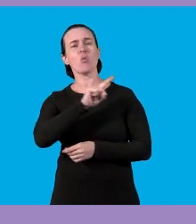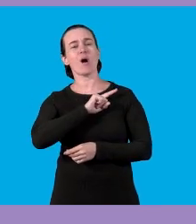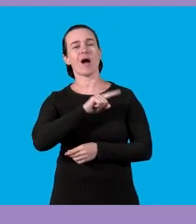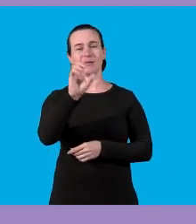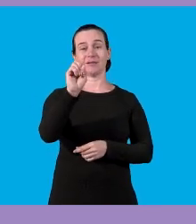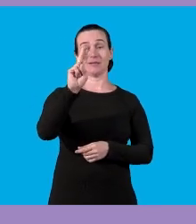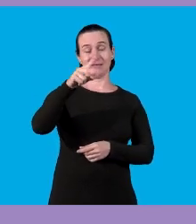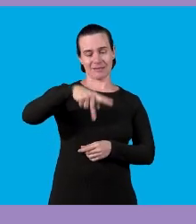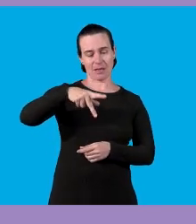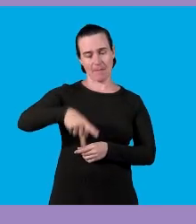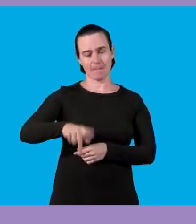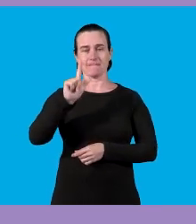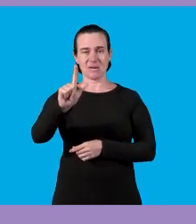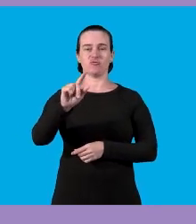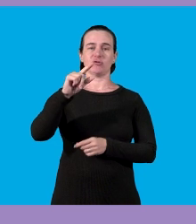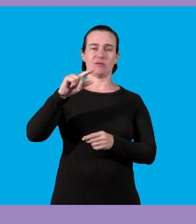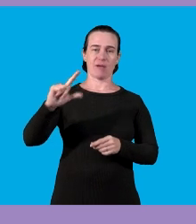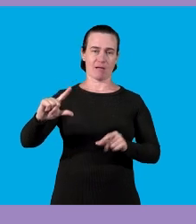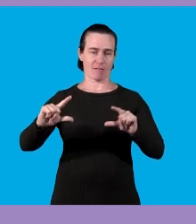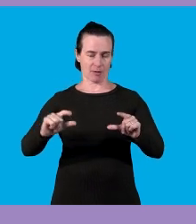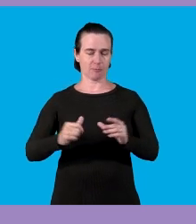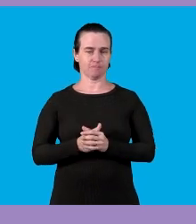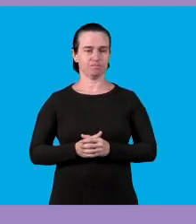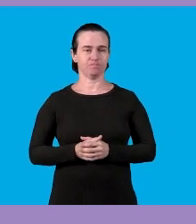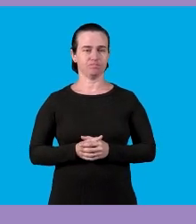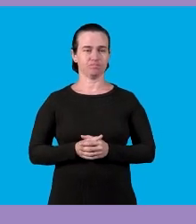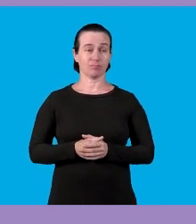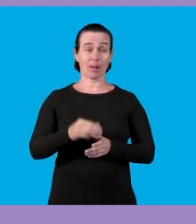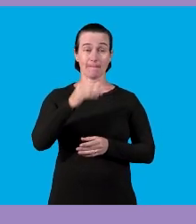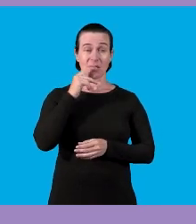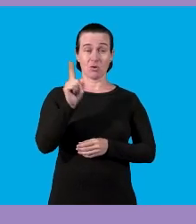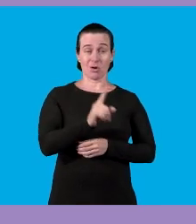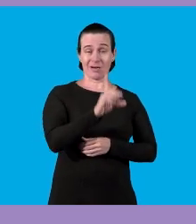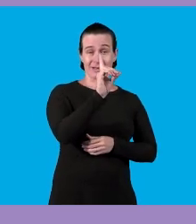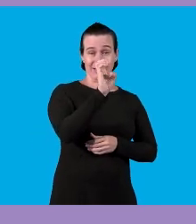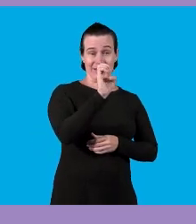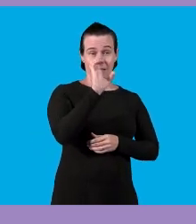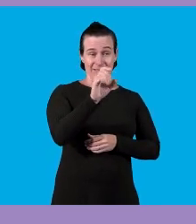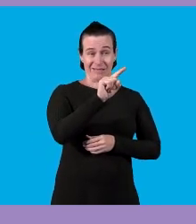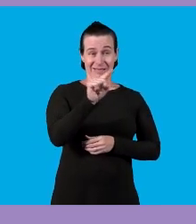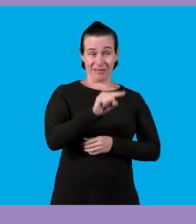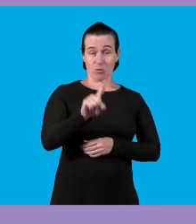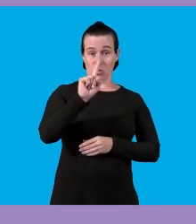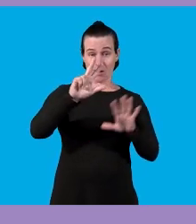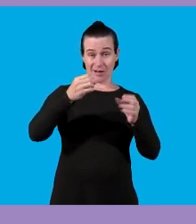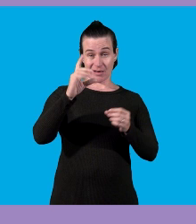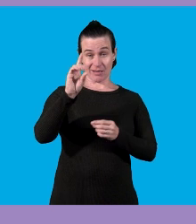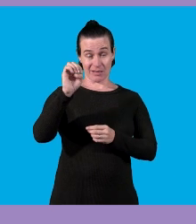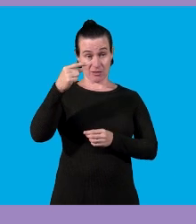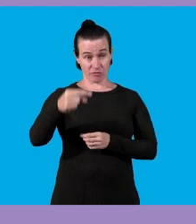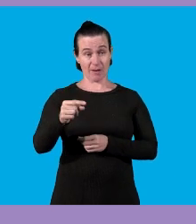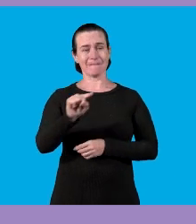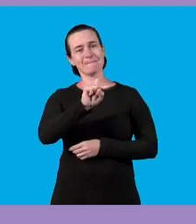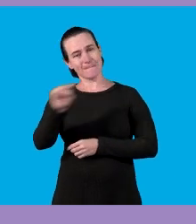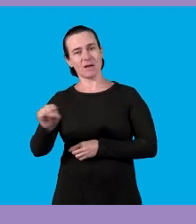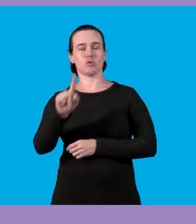are supplementary angles. And therefore, angle DEC equals to